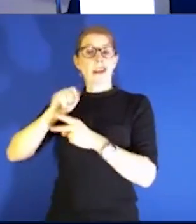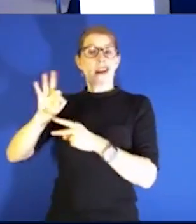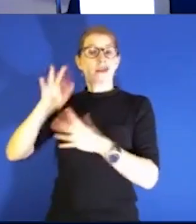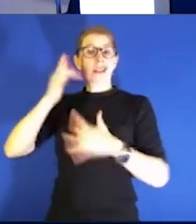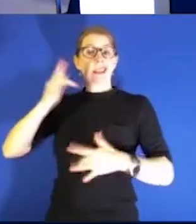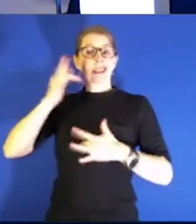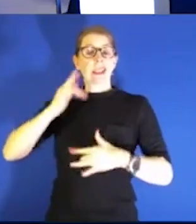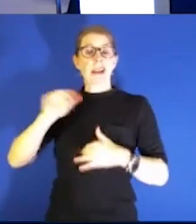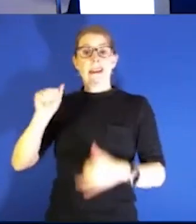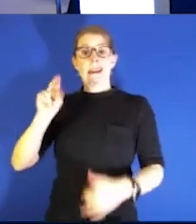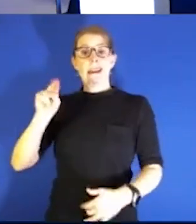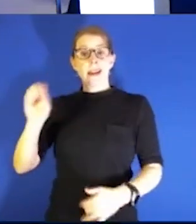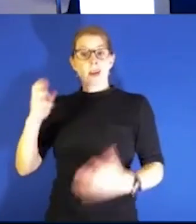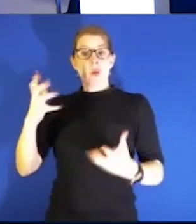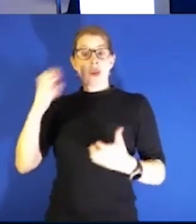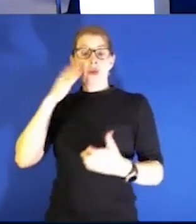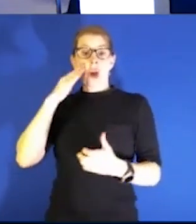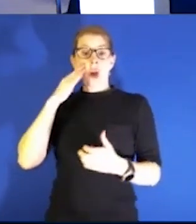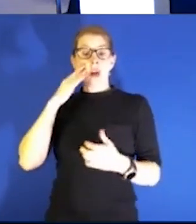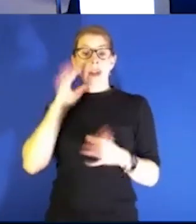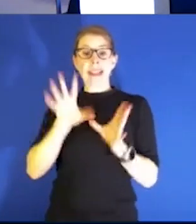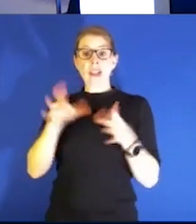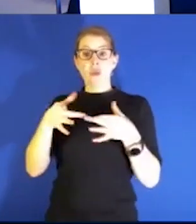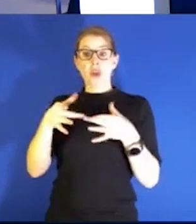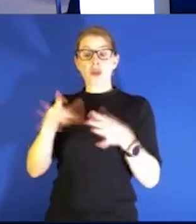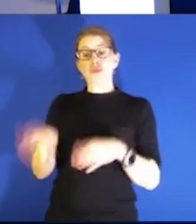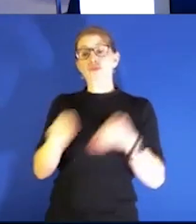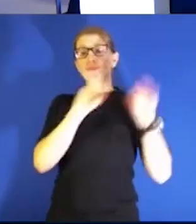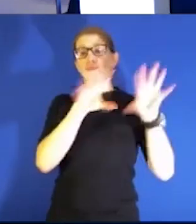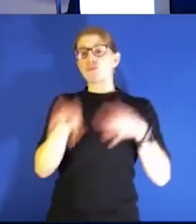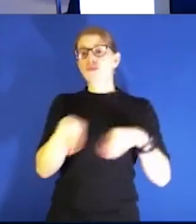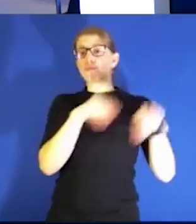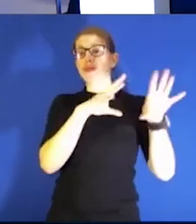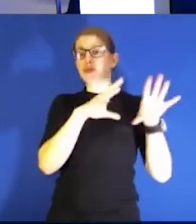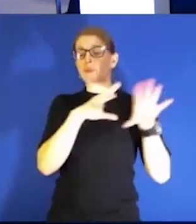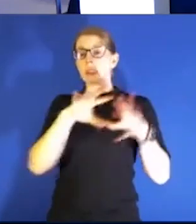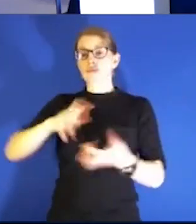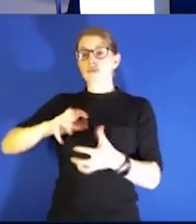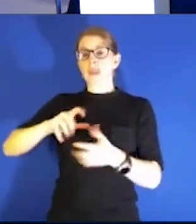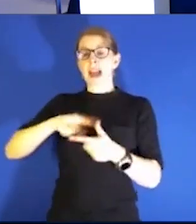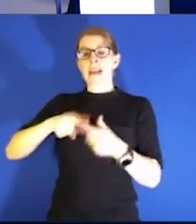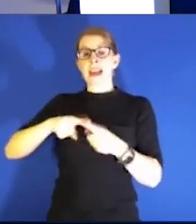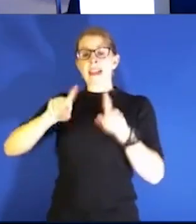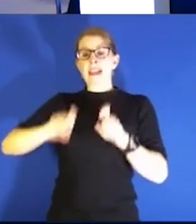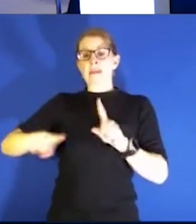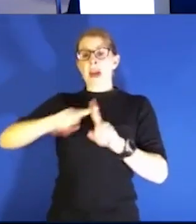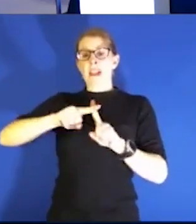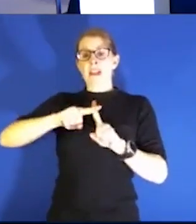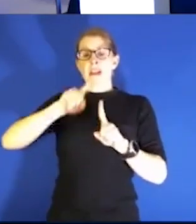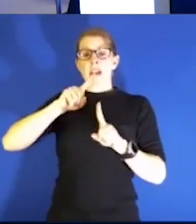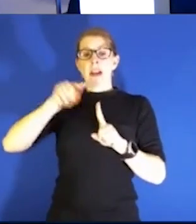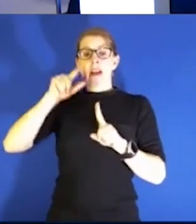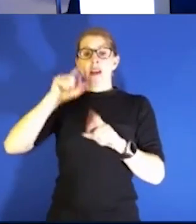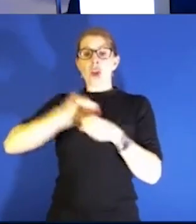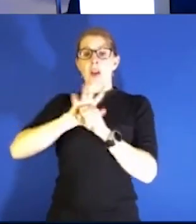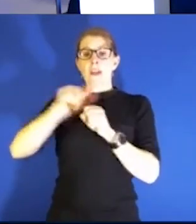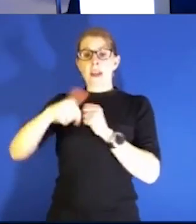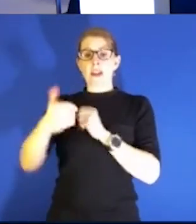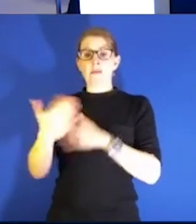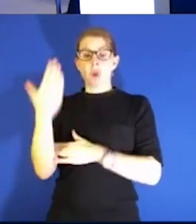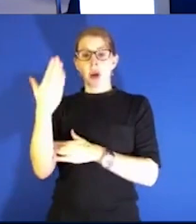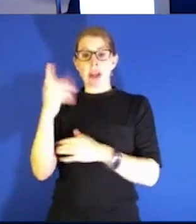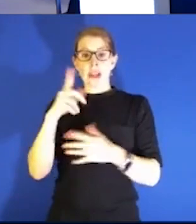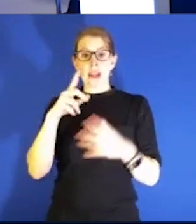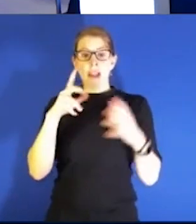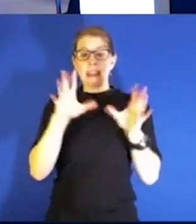her son emptied the dishwasher last night, which was very good of him. Yeah. But then he tested positive for COVID this morning. Does she need to rewash those dishes